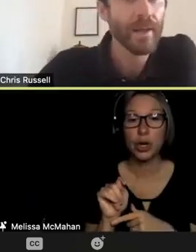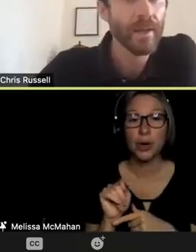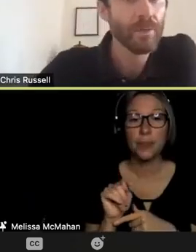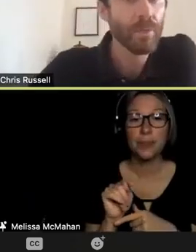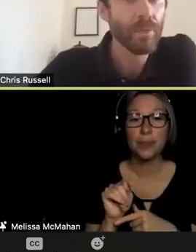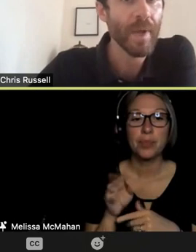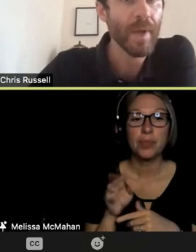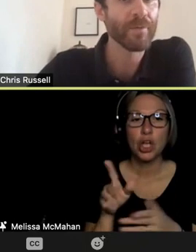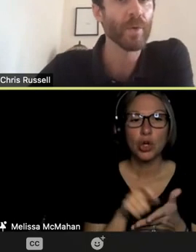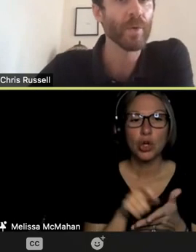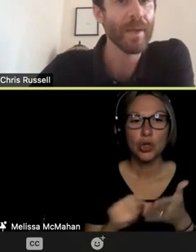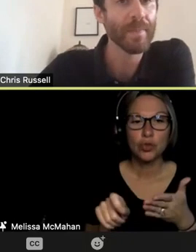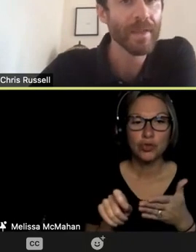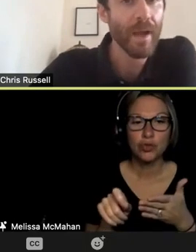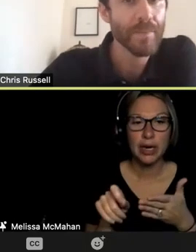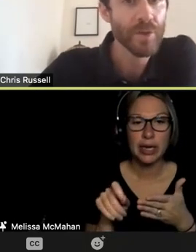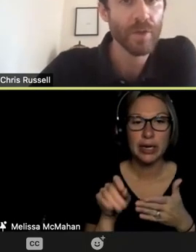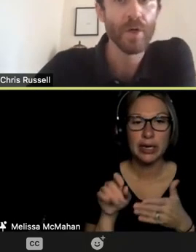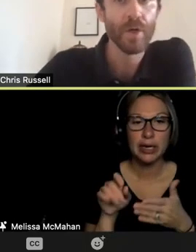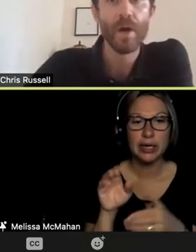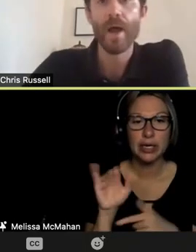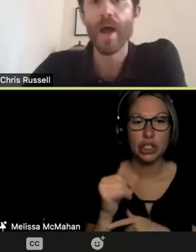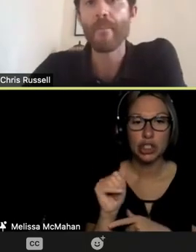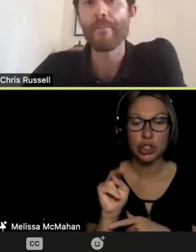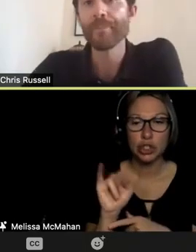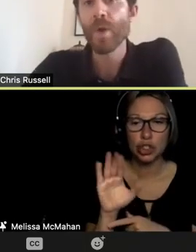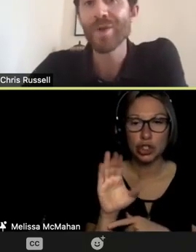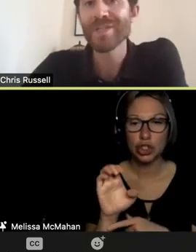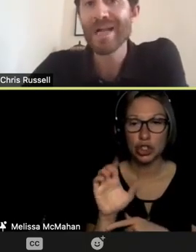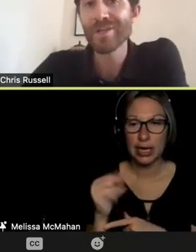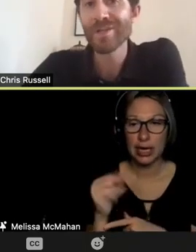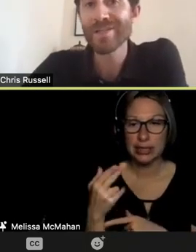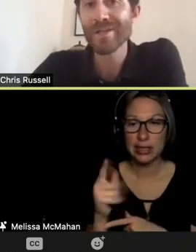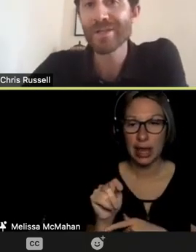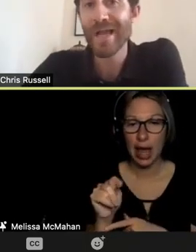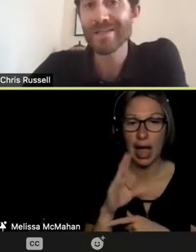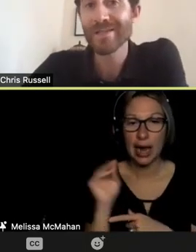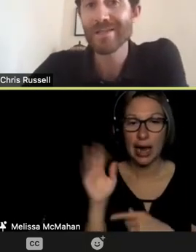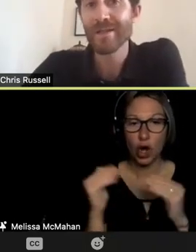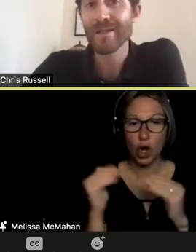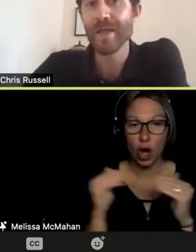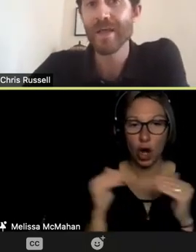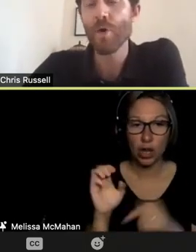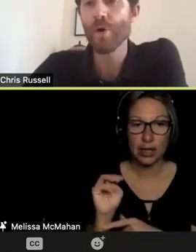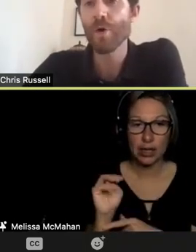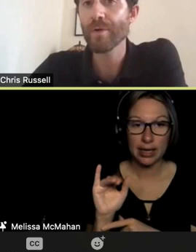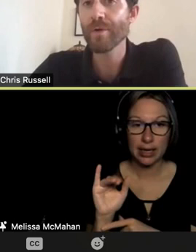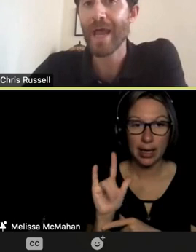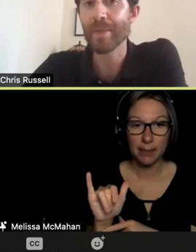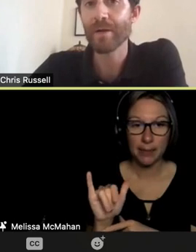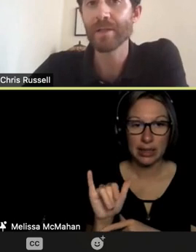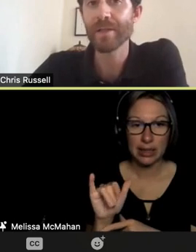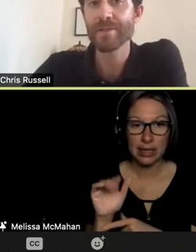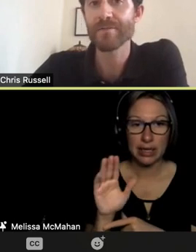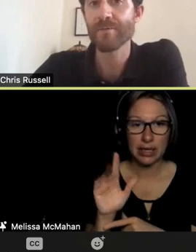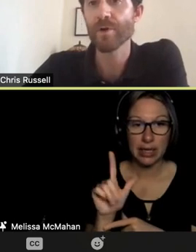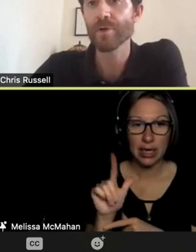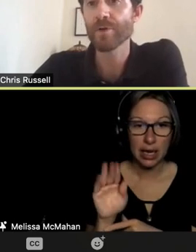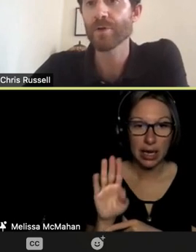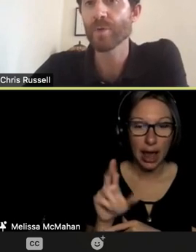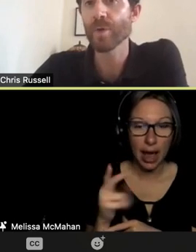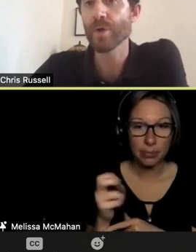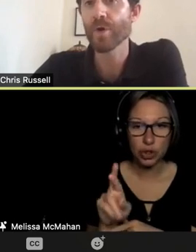a colleague who I'm not familiar with, Emily Lobsher, which actually suggests that core vocabulary